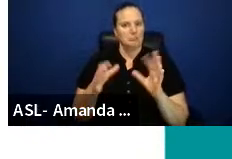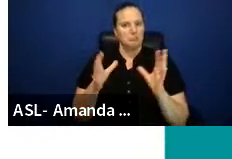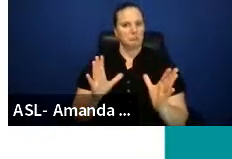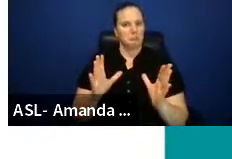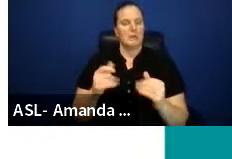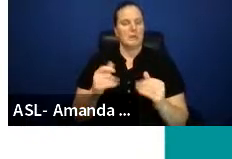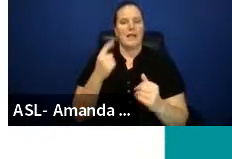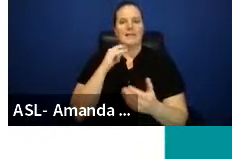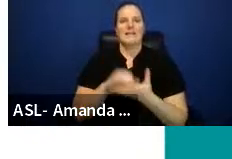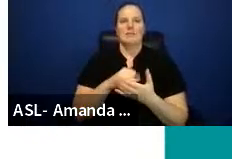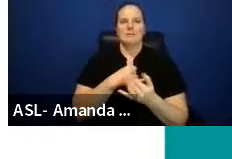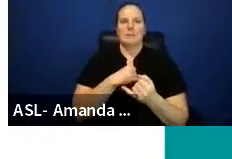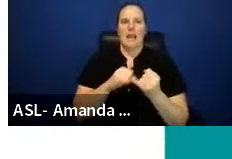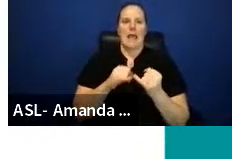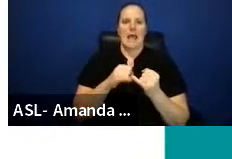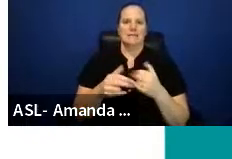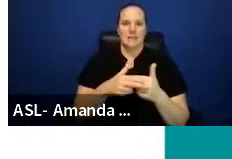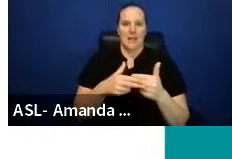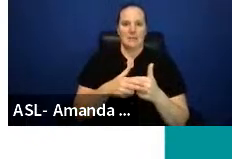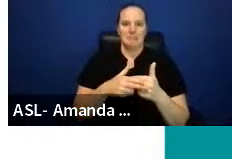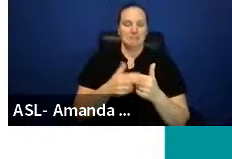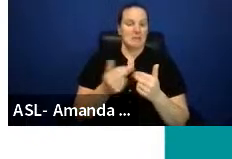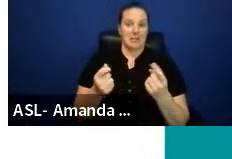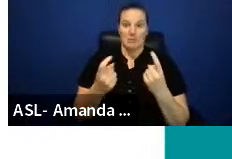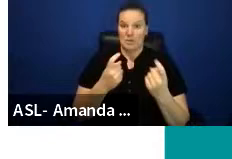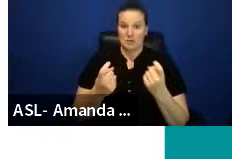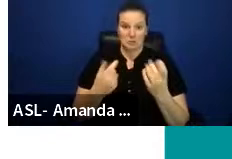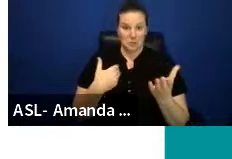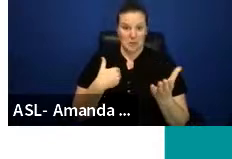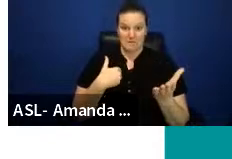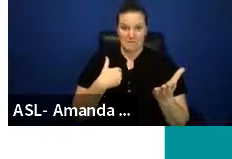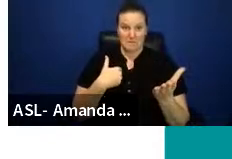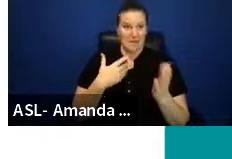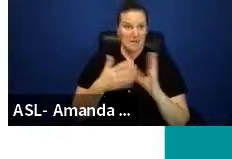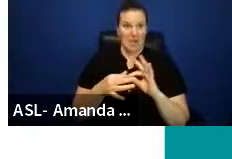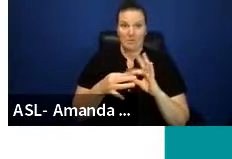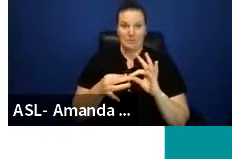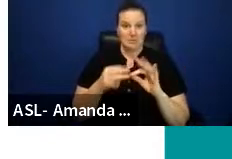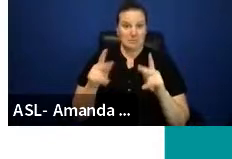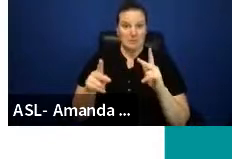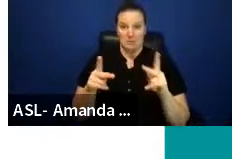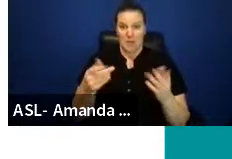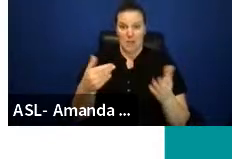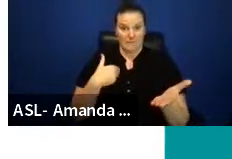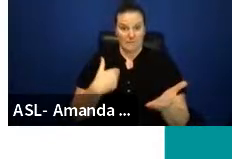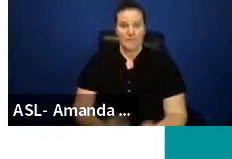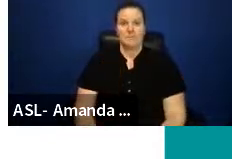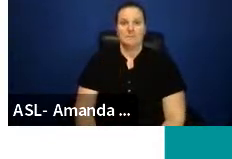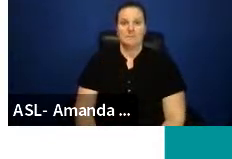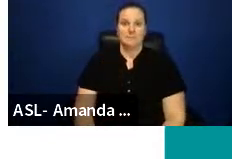think that was my last slide, and I'll take any questions or comments that folks may have.